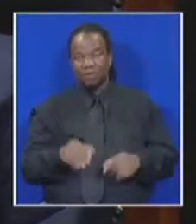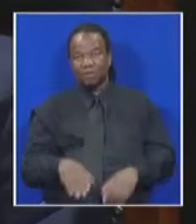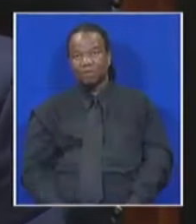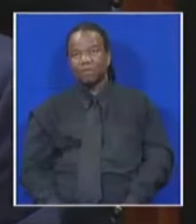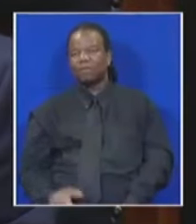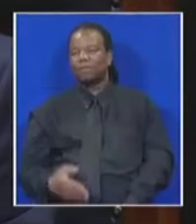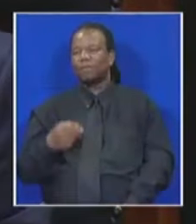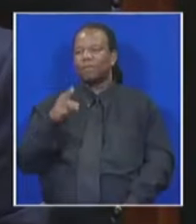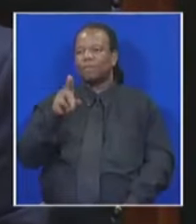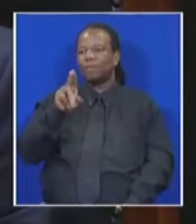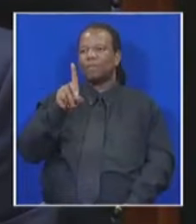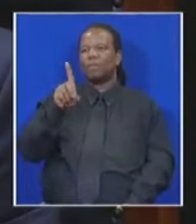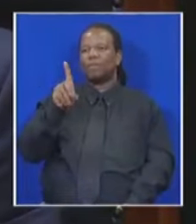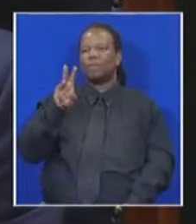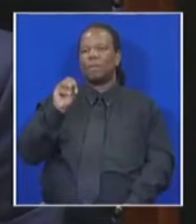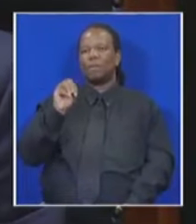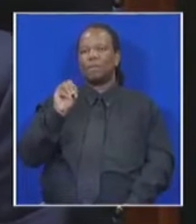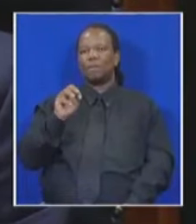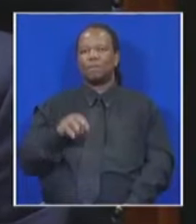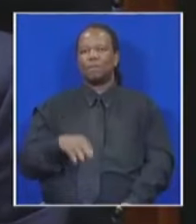UDM.